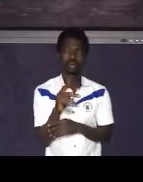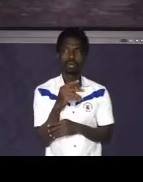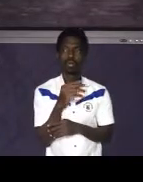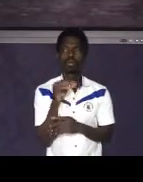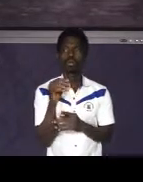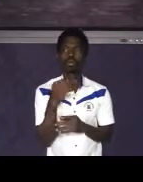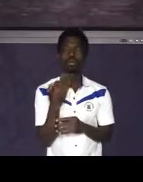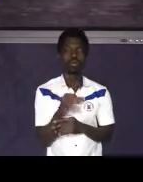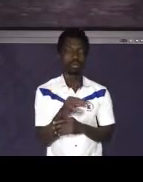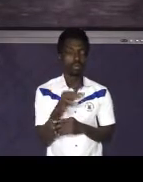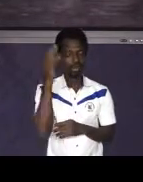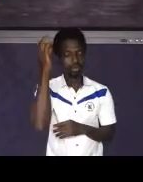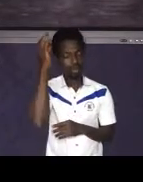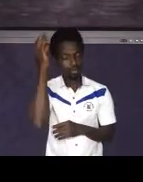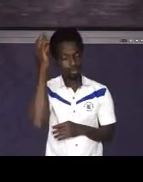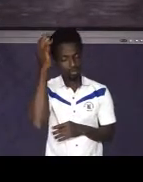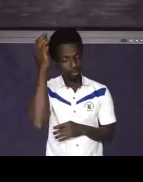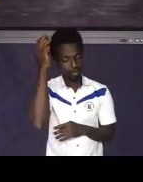strand of hair,